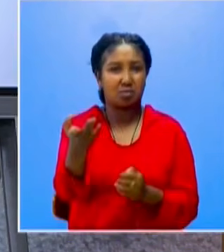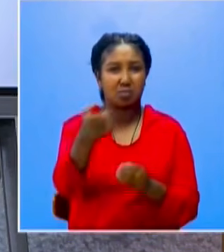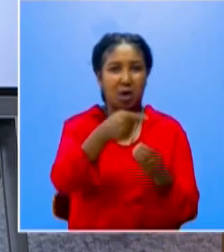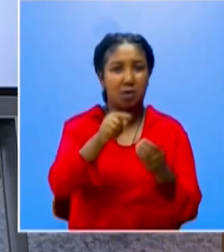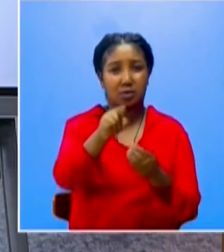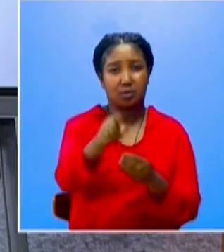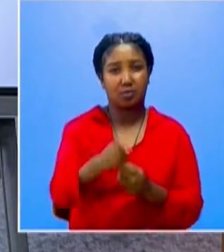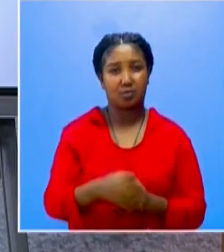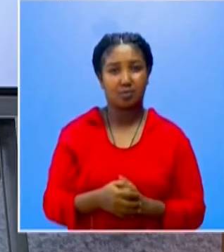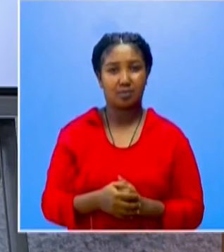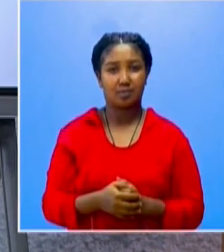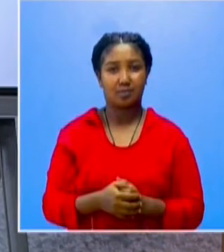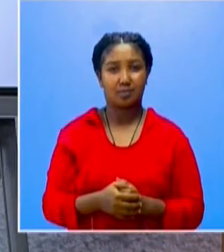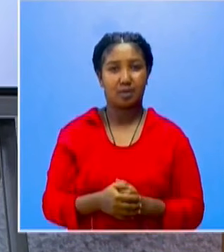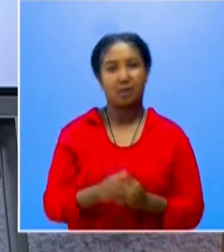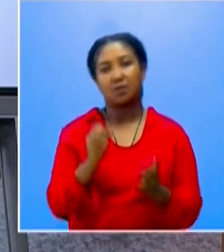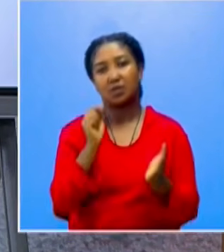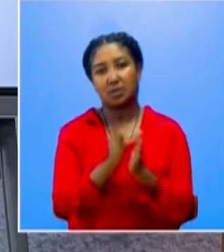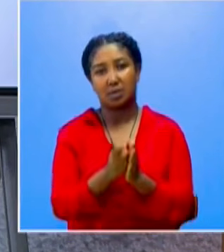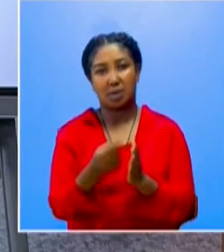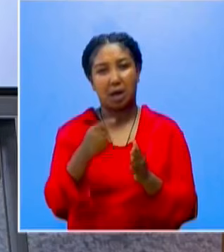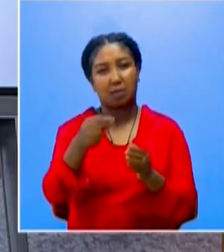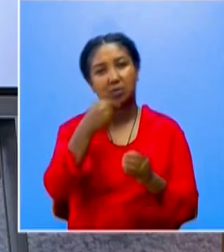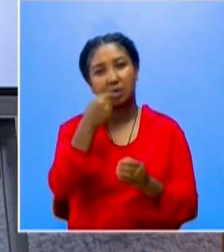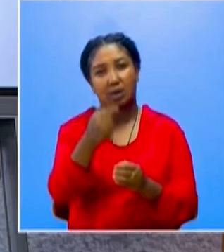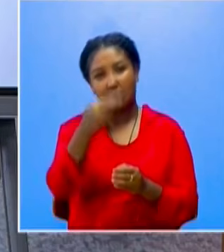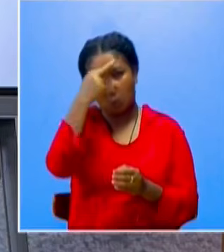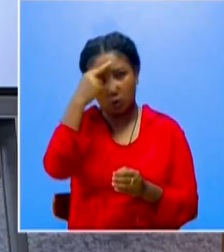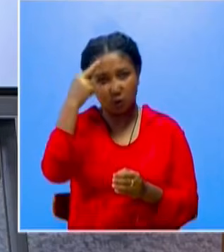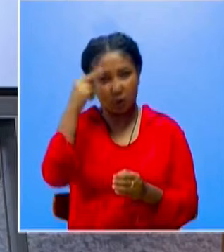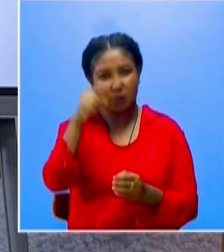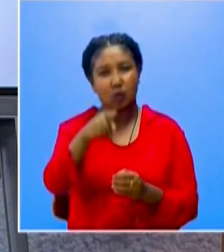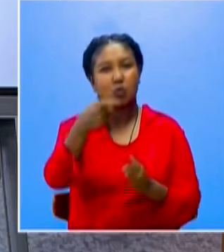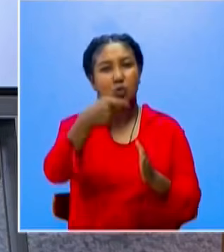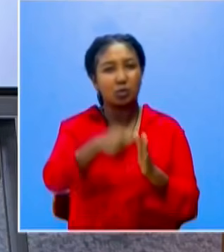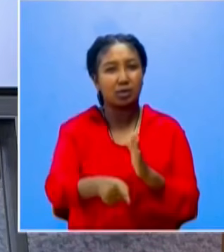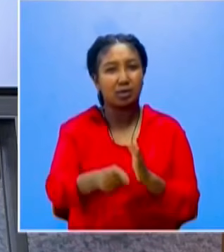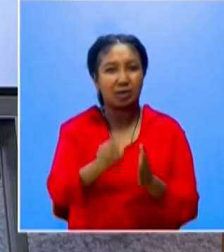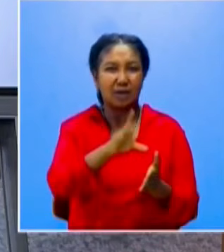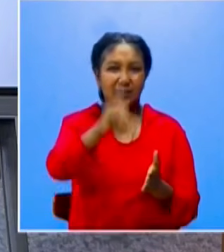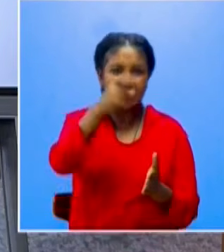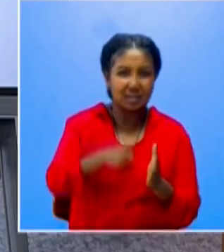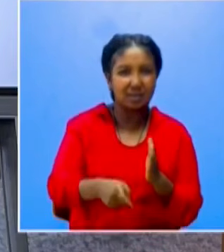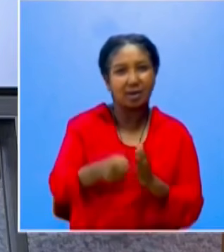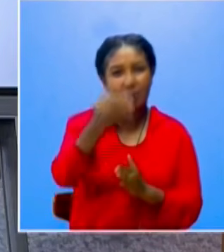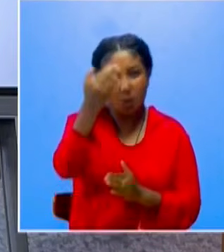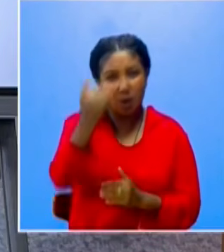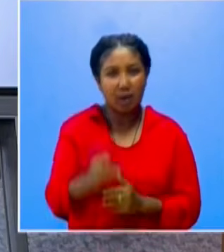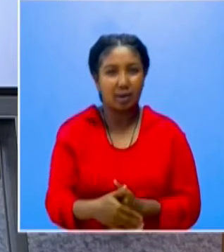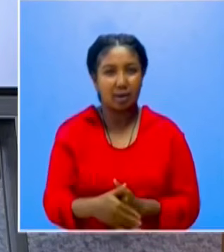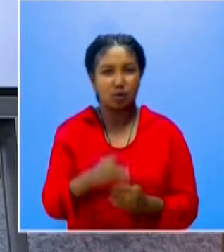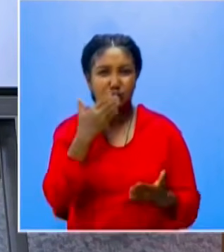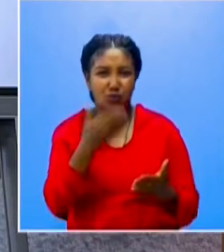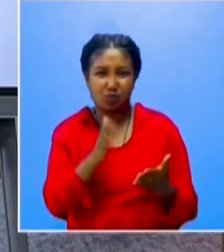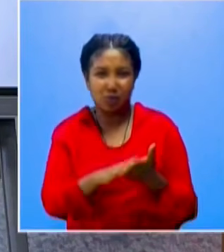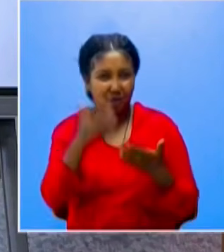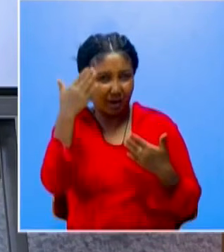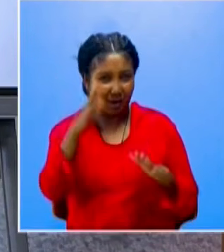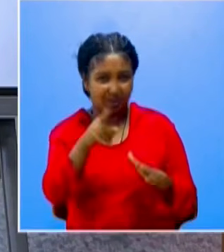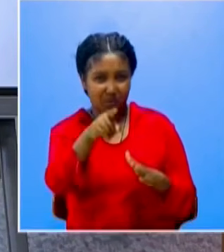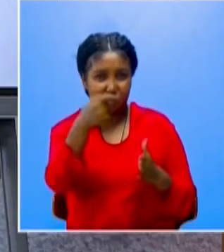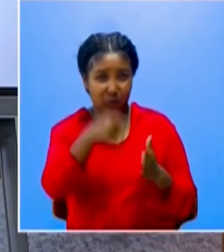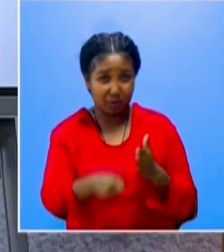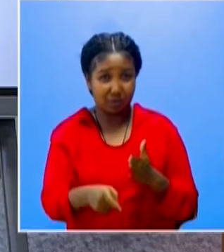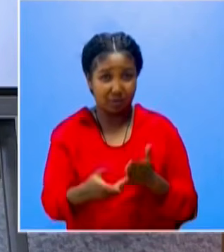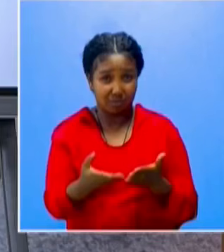around you? Like, for example, can you tell the cause of your results? I don't know if they are good or bad. There is